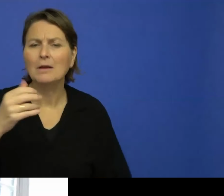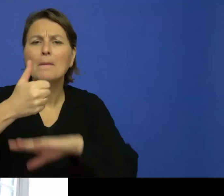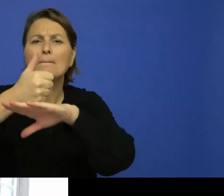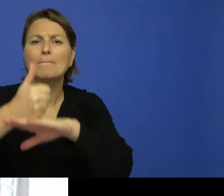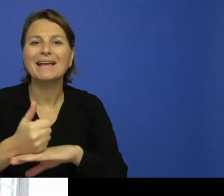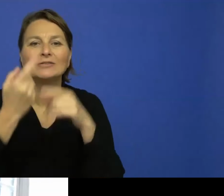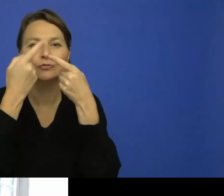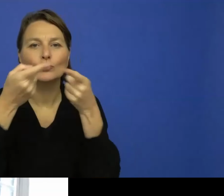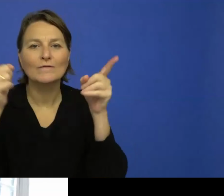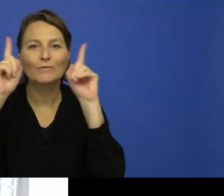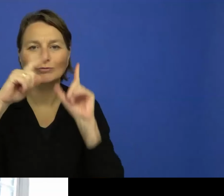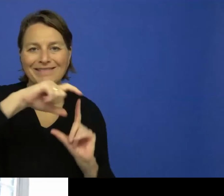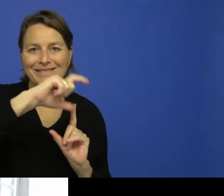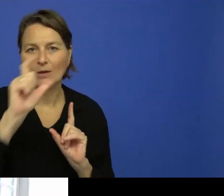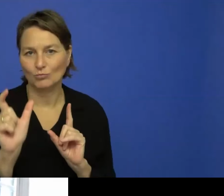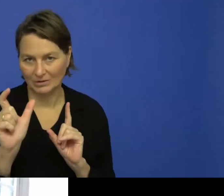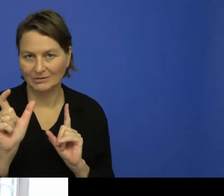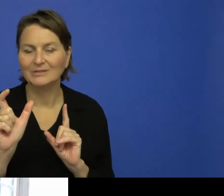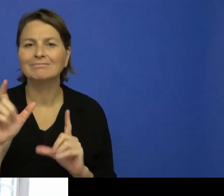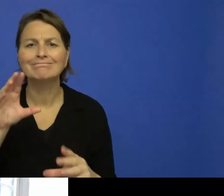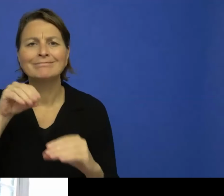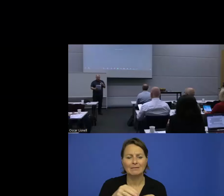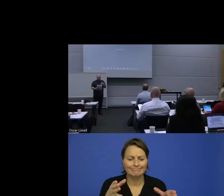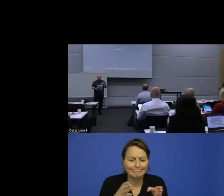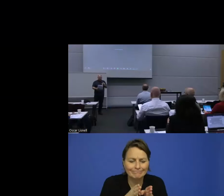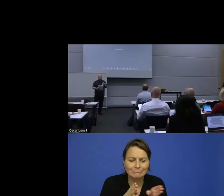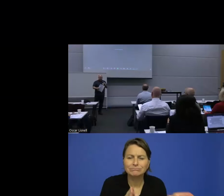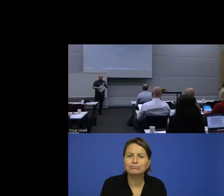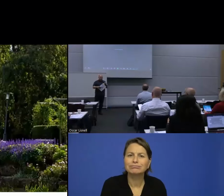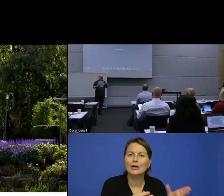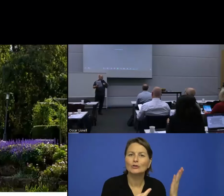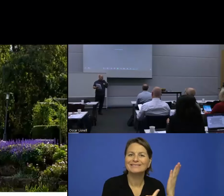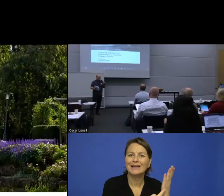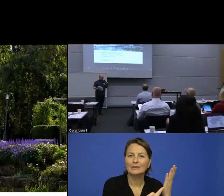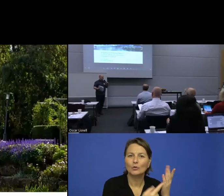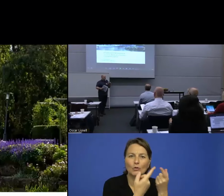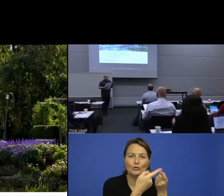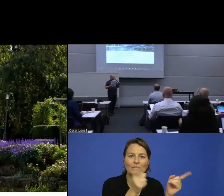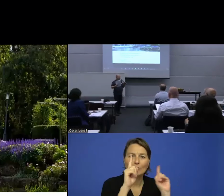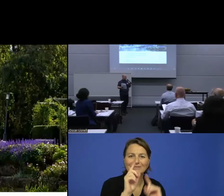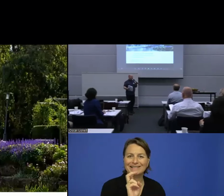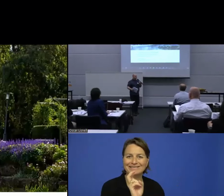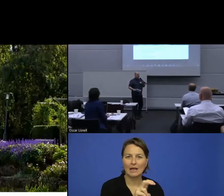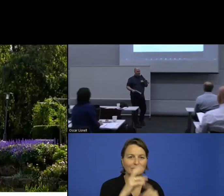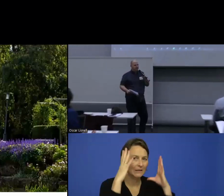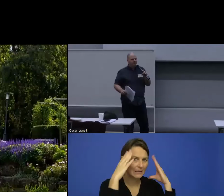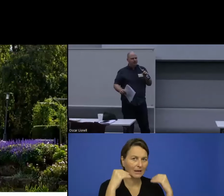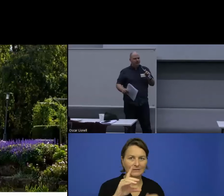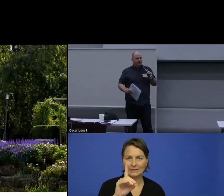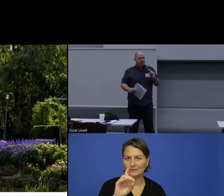part of the healthcare systems at the Technical University of Delft. And it's appropriate, one of the things that Malin mentioned was universal design,